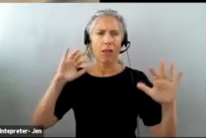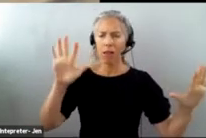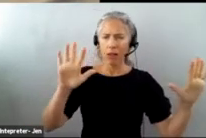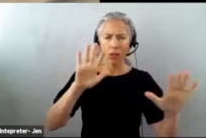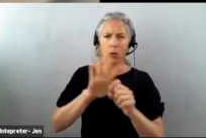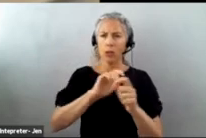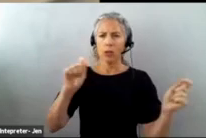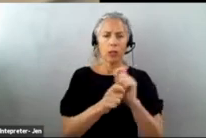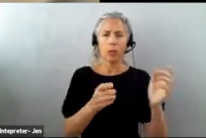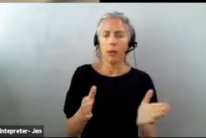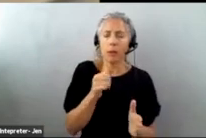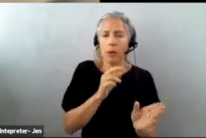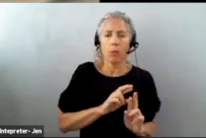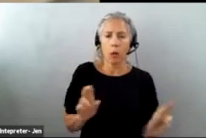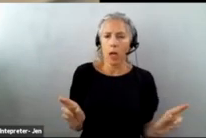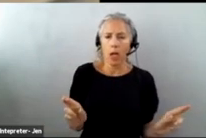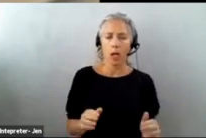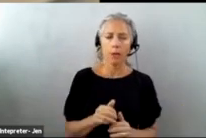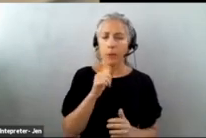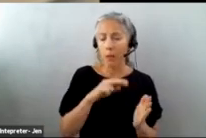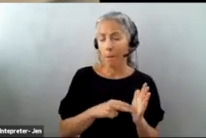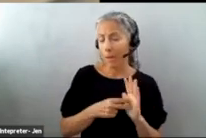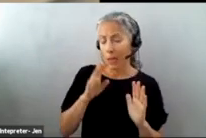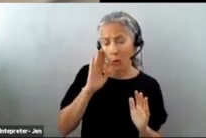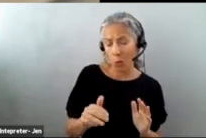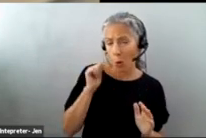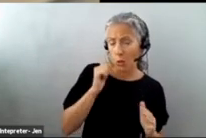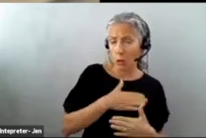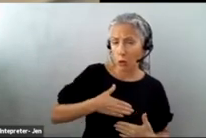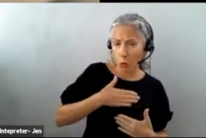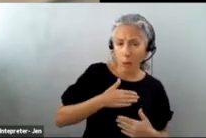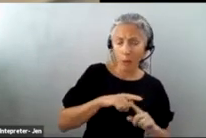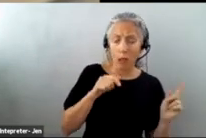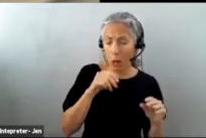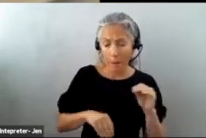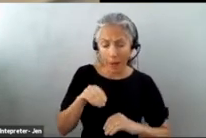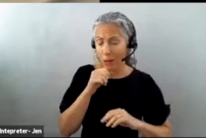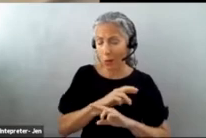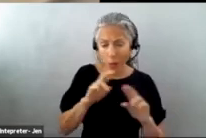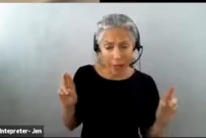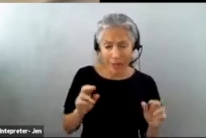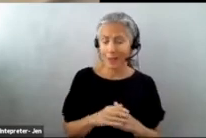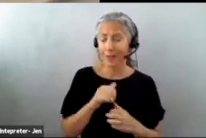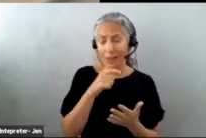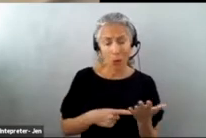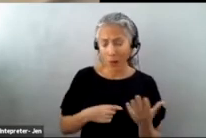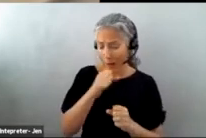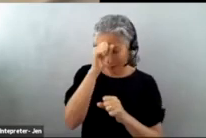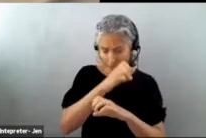change of plans that you're not prepared for. Doesn't mean you're not going to have a great time, but you're not packed, you're not ready. This is not what you had in